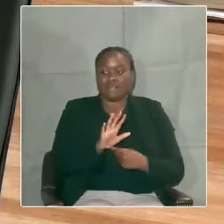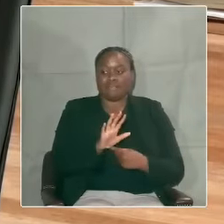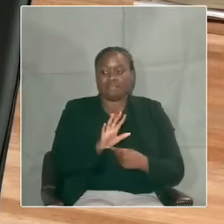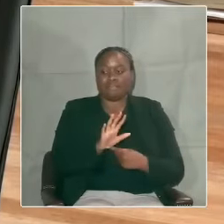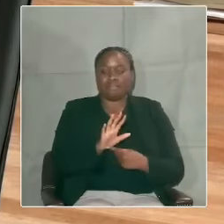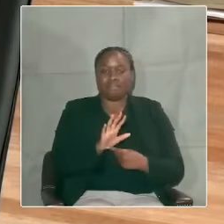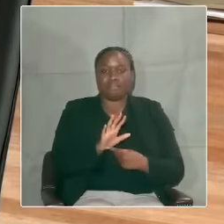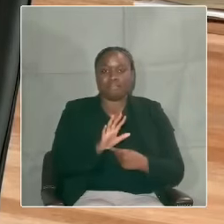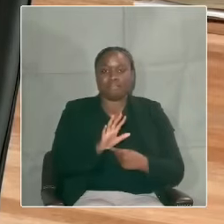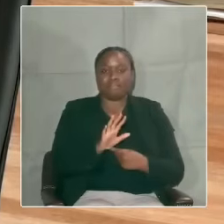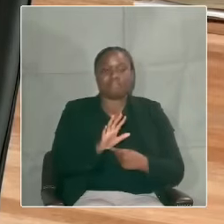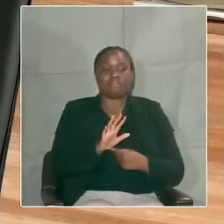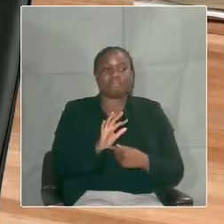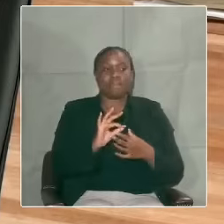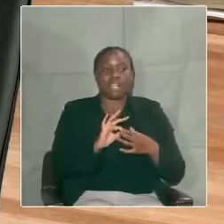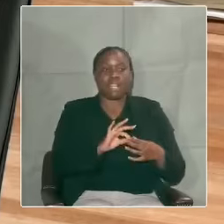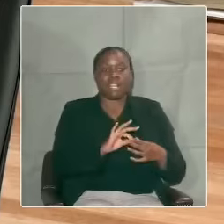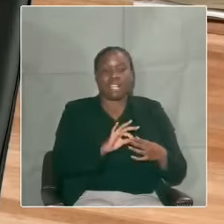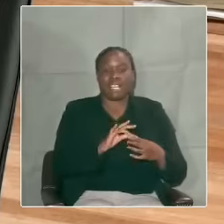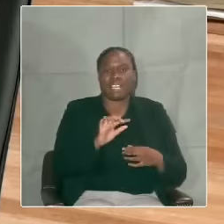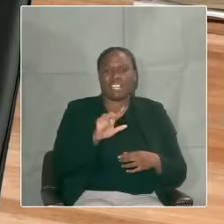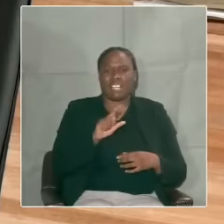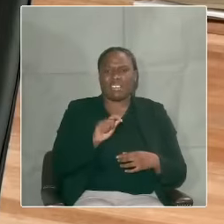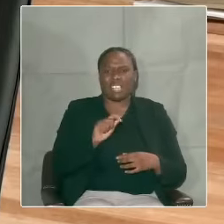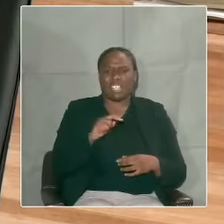in relation to Lieutenant General Sibia.